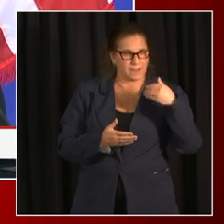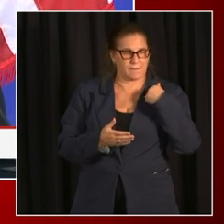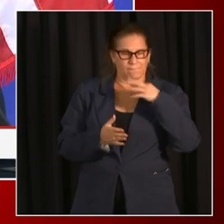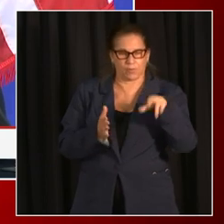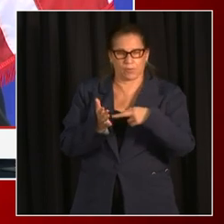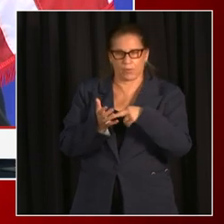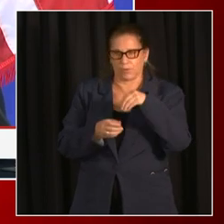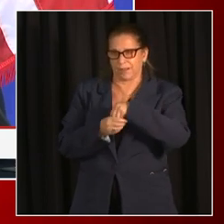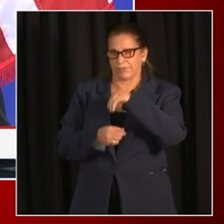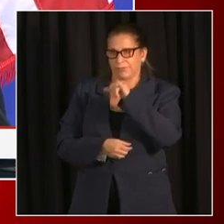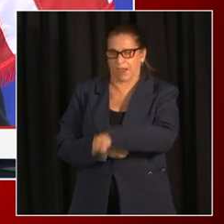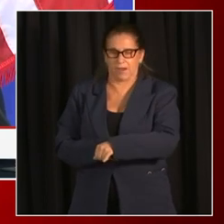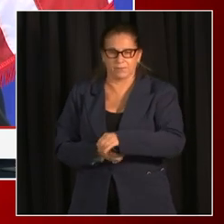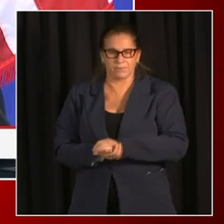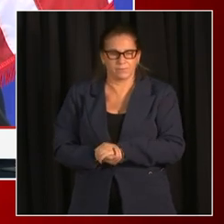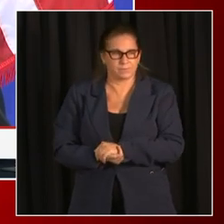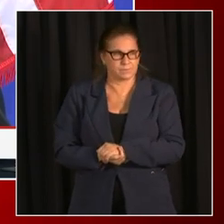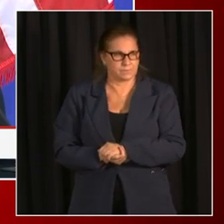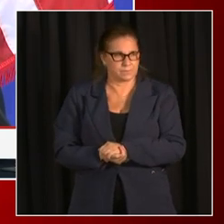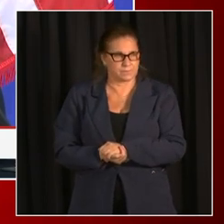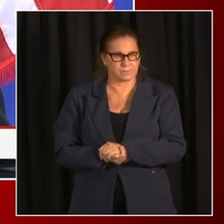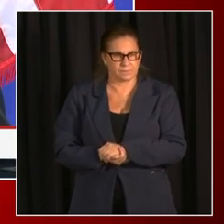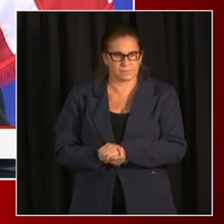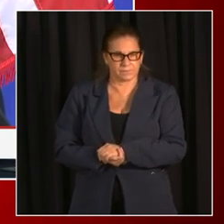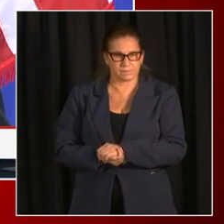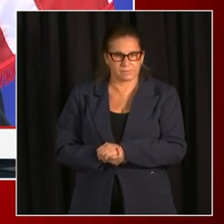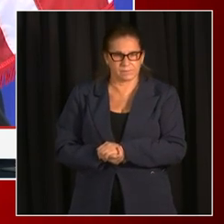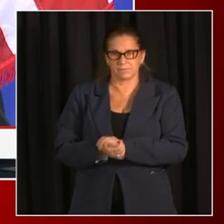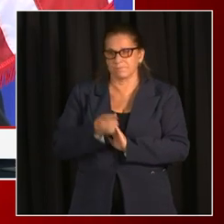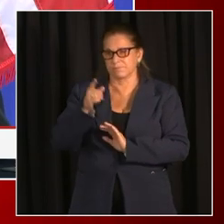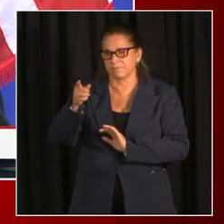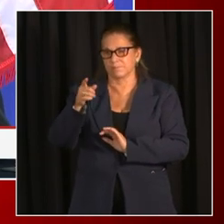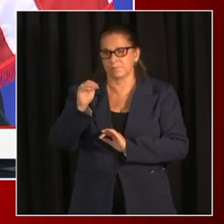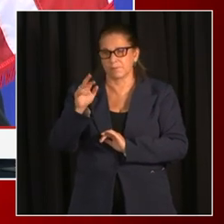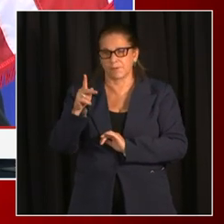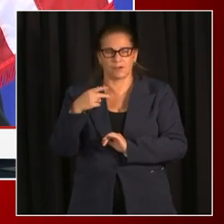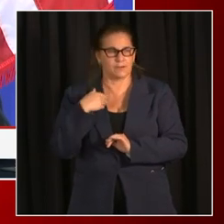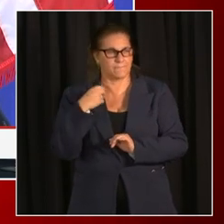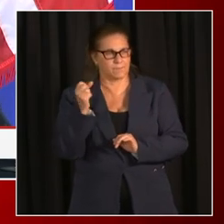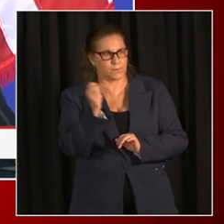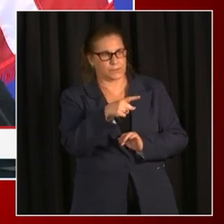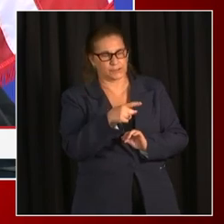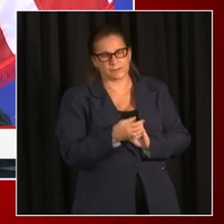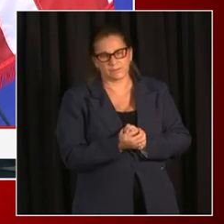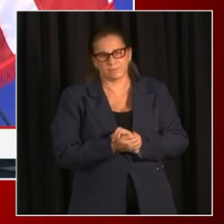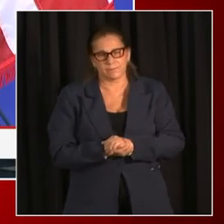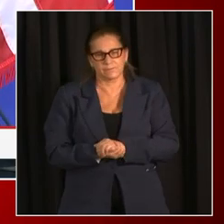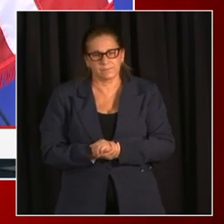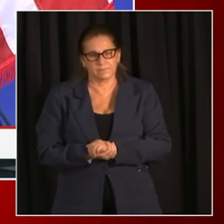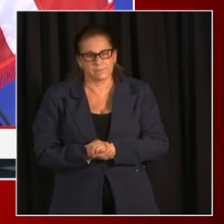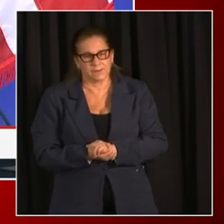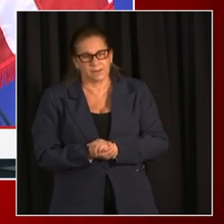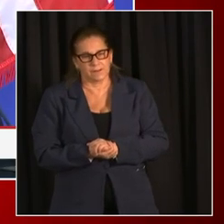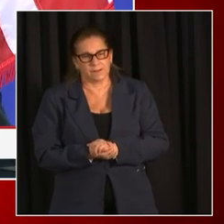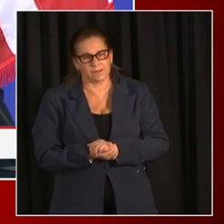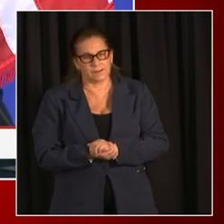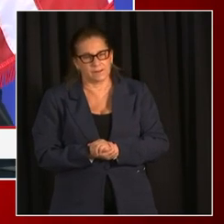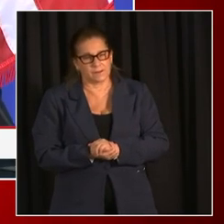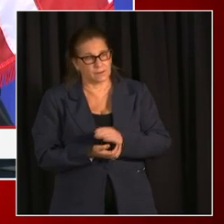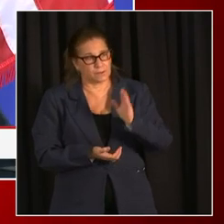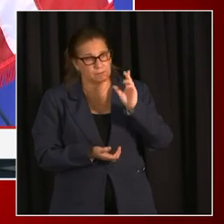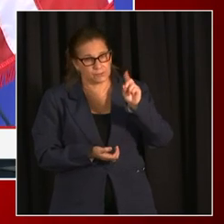that. Yes, sir. Just follow up on this one Sure. last question on this. Will you make any